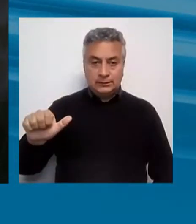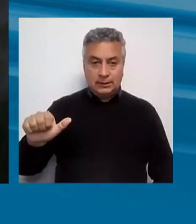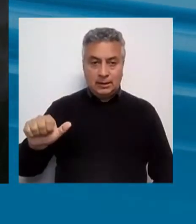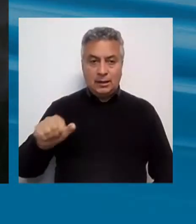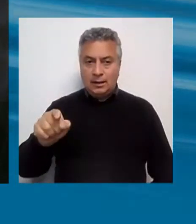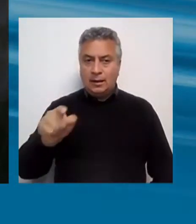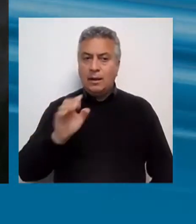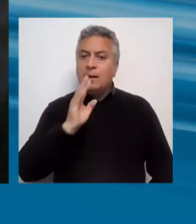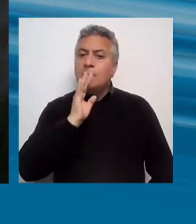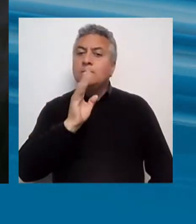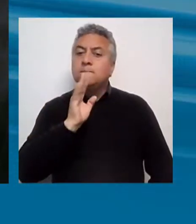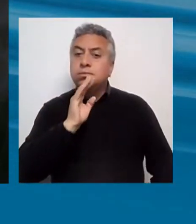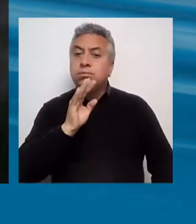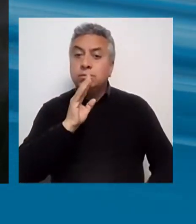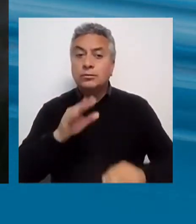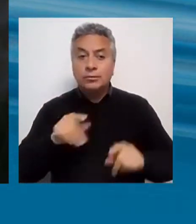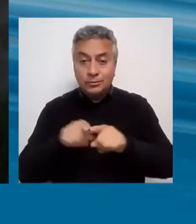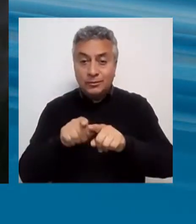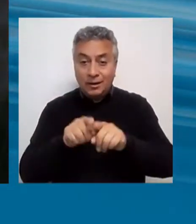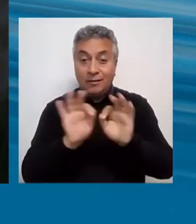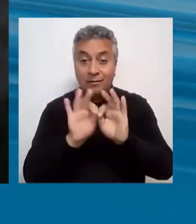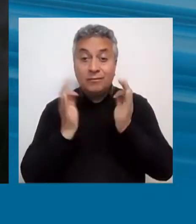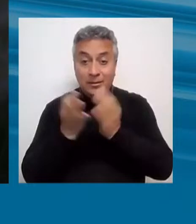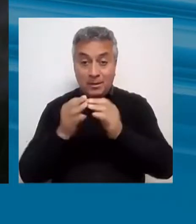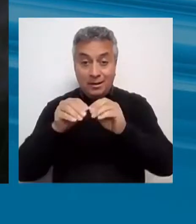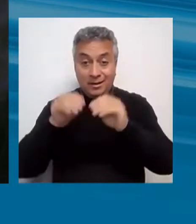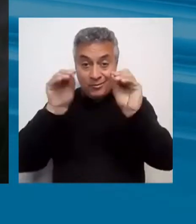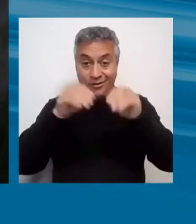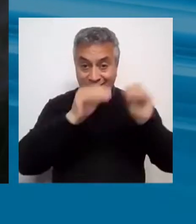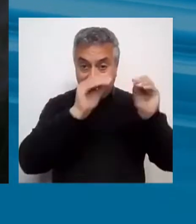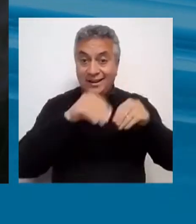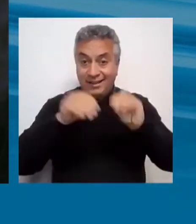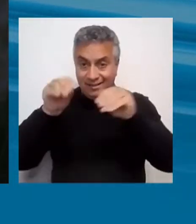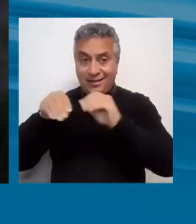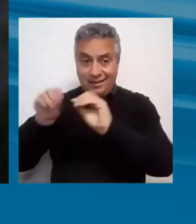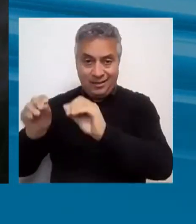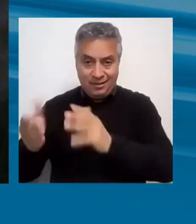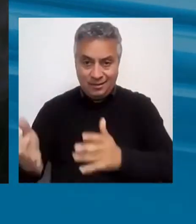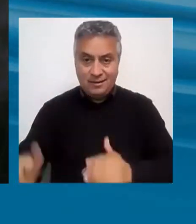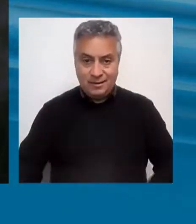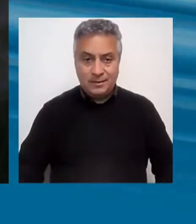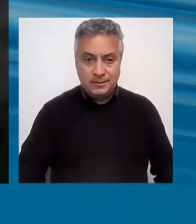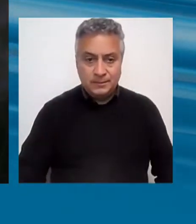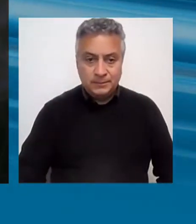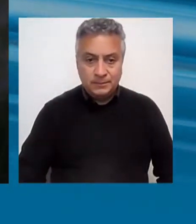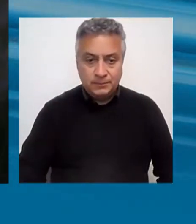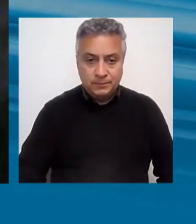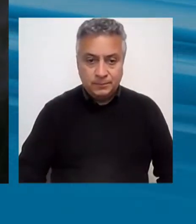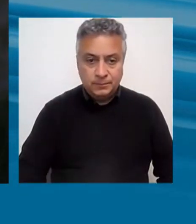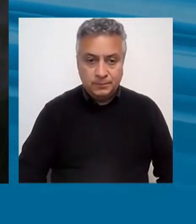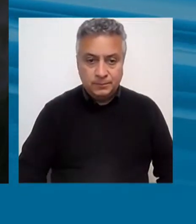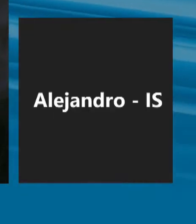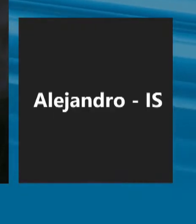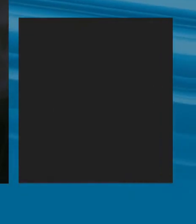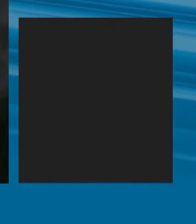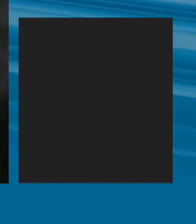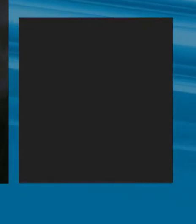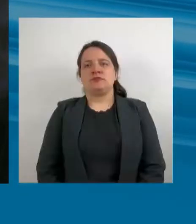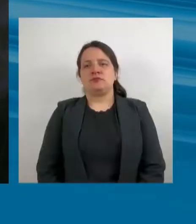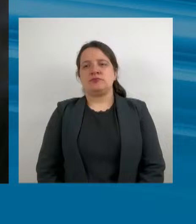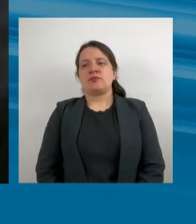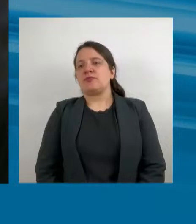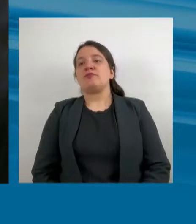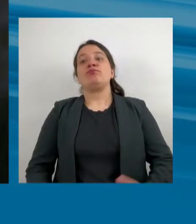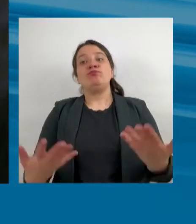Florencia mentions mobility, so important in our countries, especially because it is linked to the goal